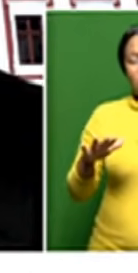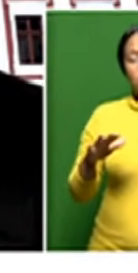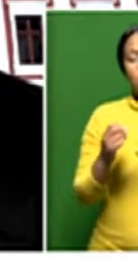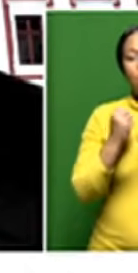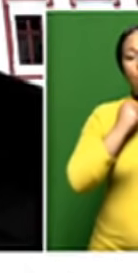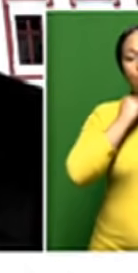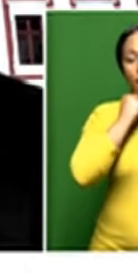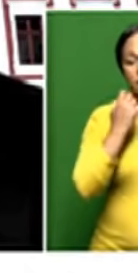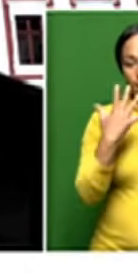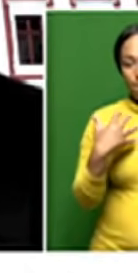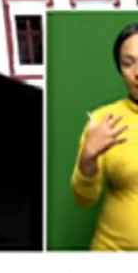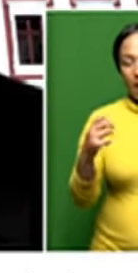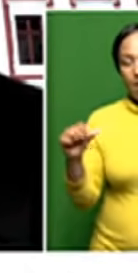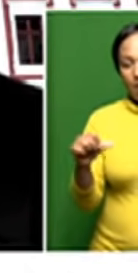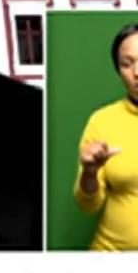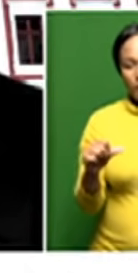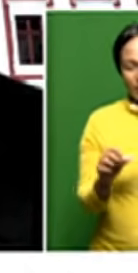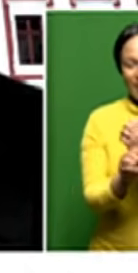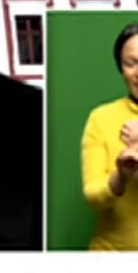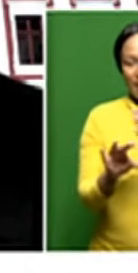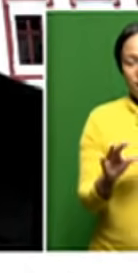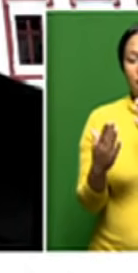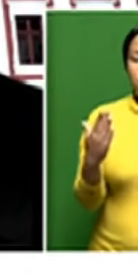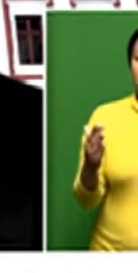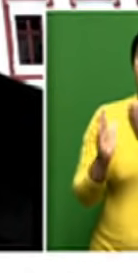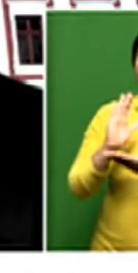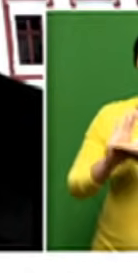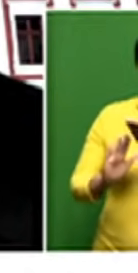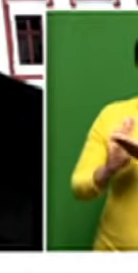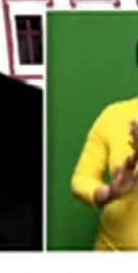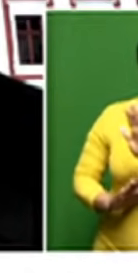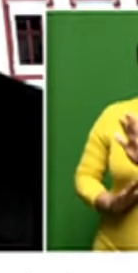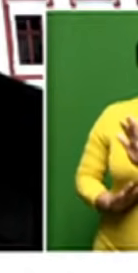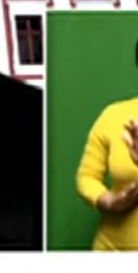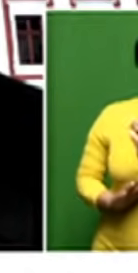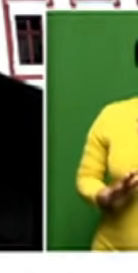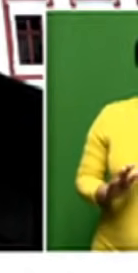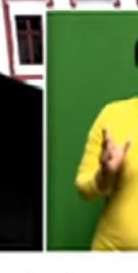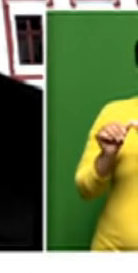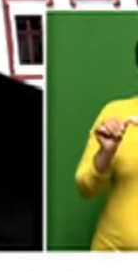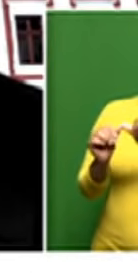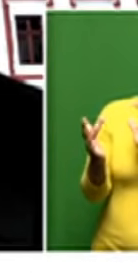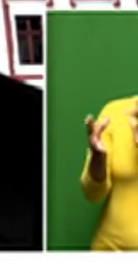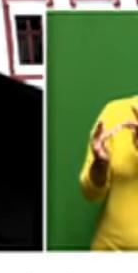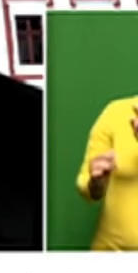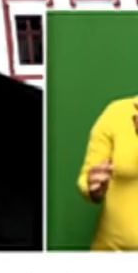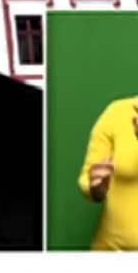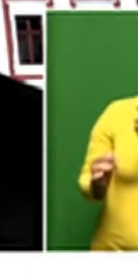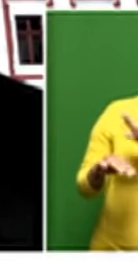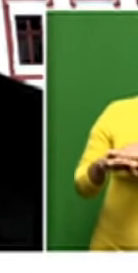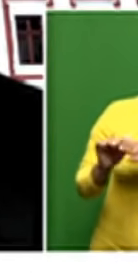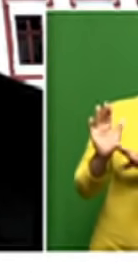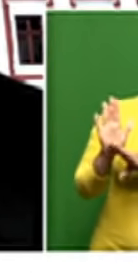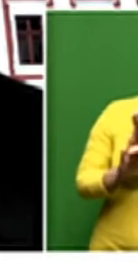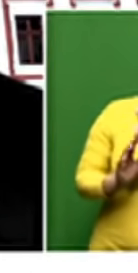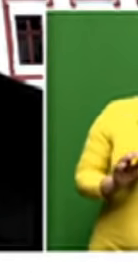that's when we can already see a start date. Chair, thanks for the update on all of this. And we'll stay in touch with you to find out further developments through this week.